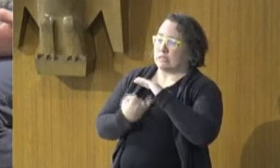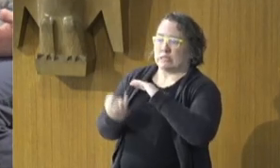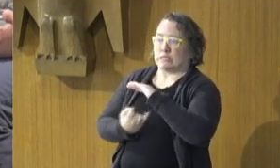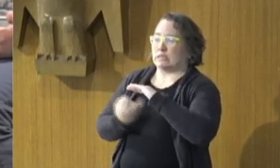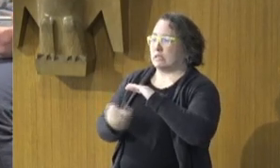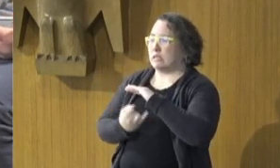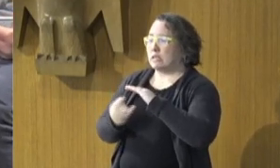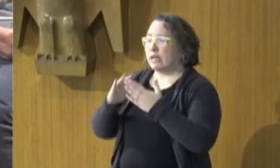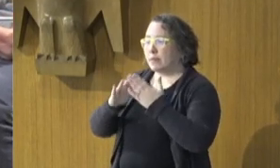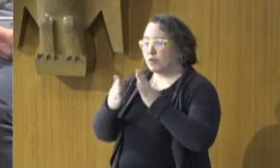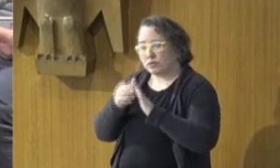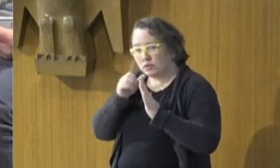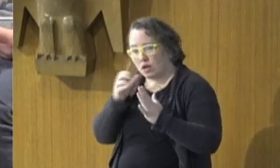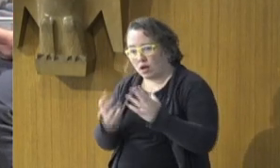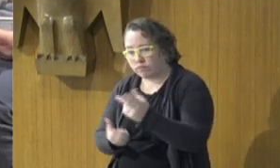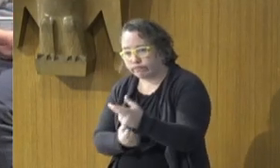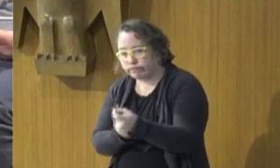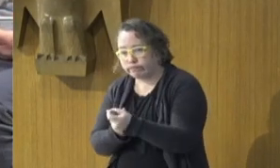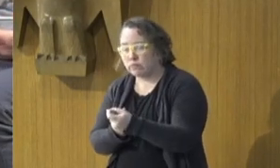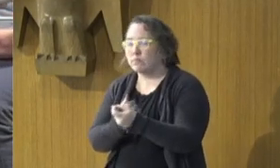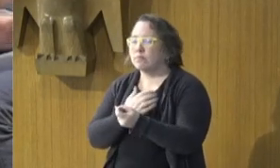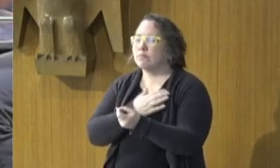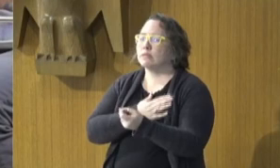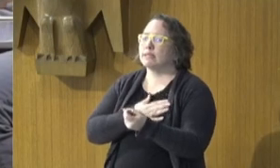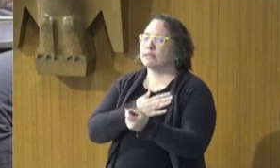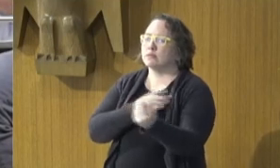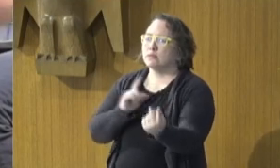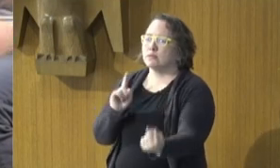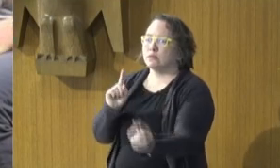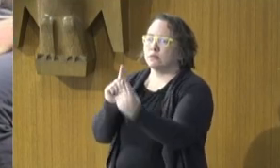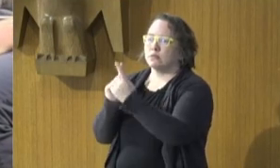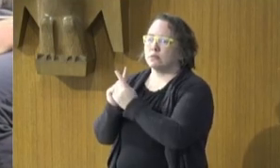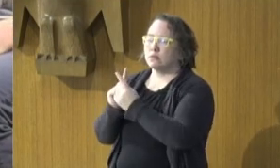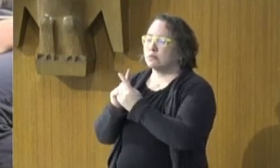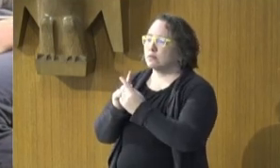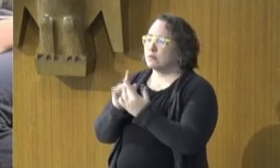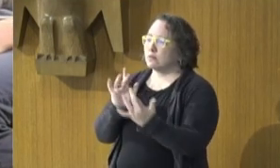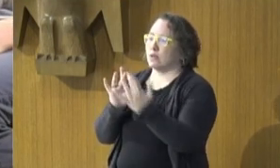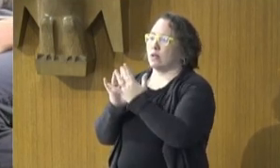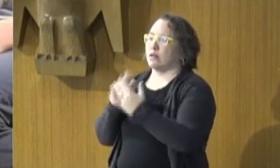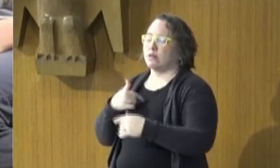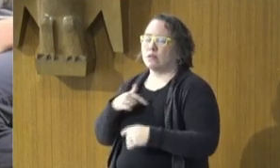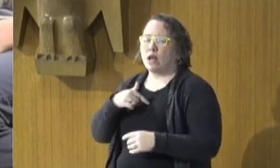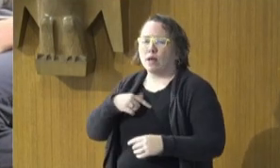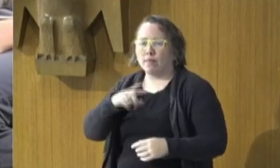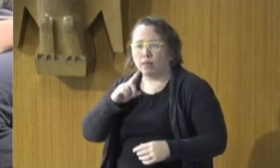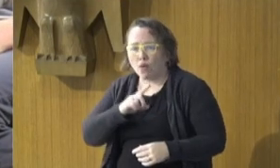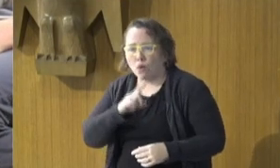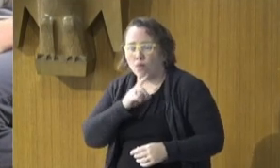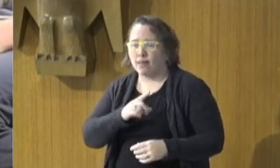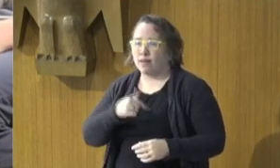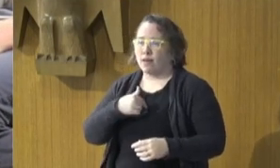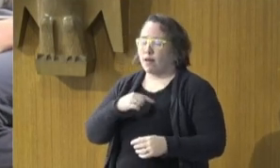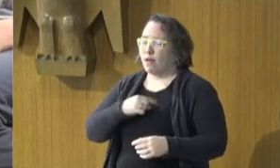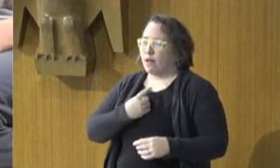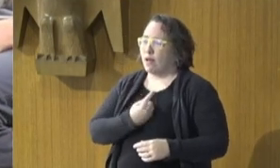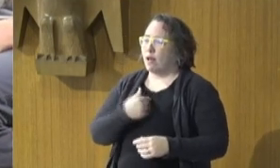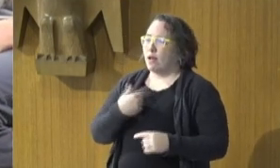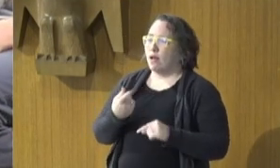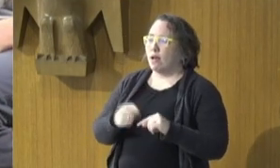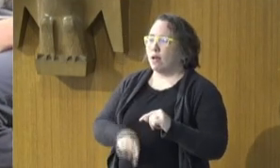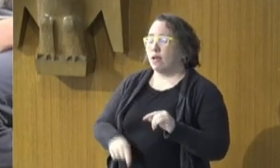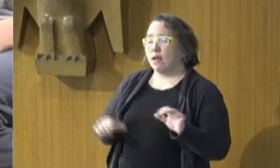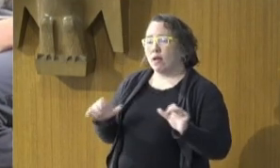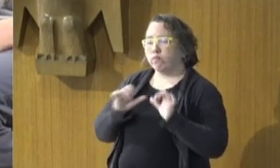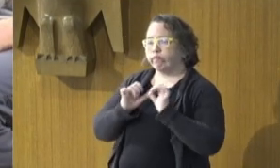gathered around you, I really want you to feel safe enough to reach out to us and say, like, I'm lonely, I'm feeling alone in this, I don't think I can